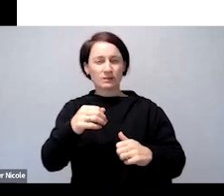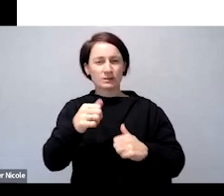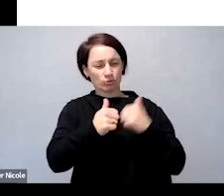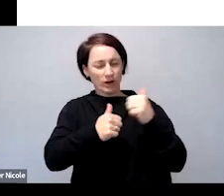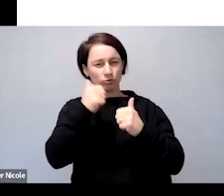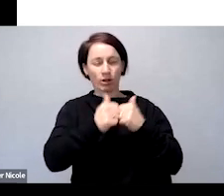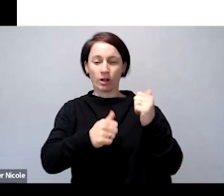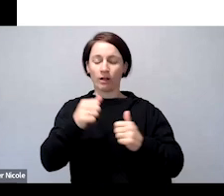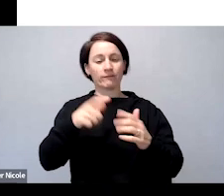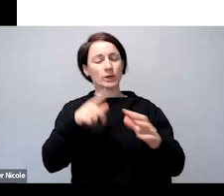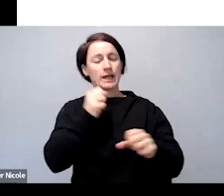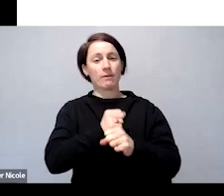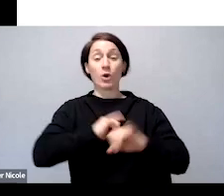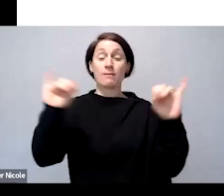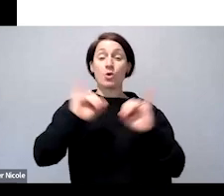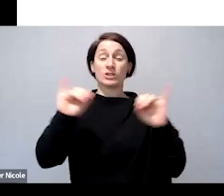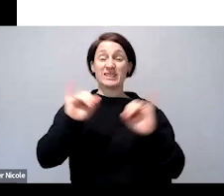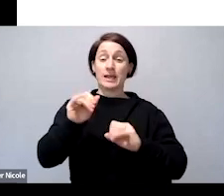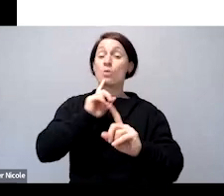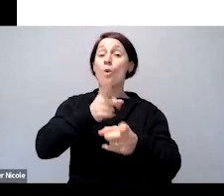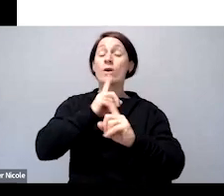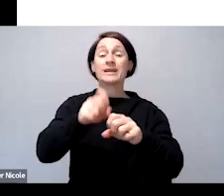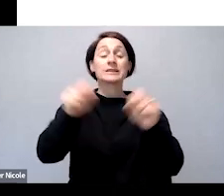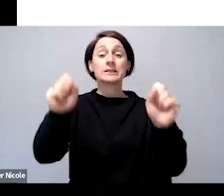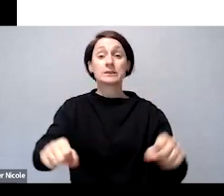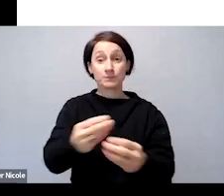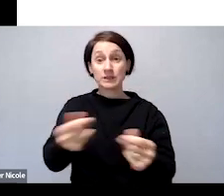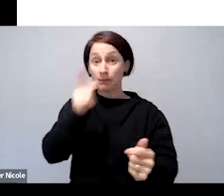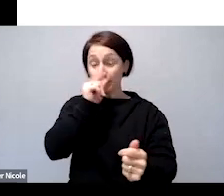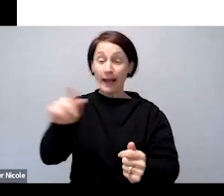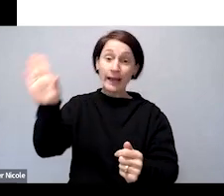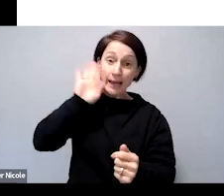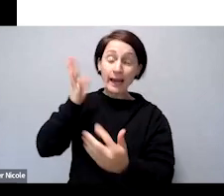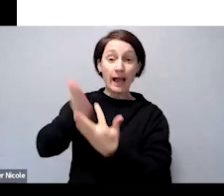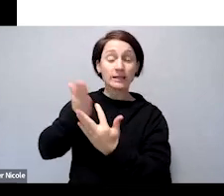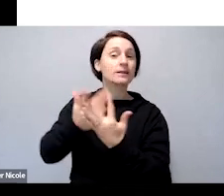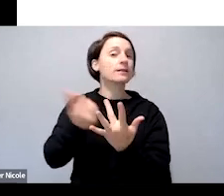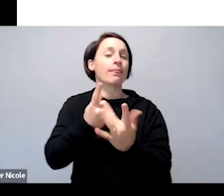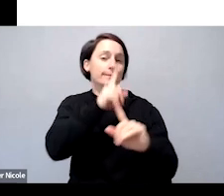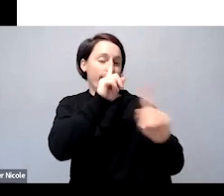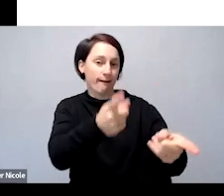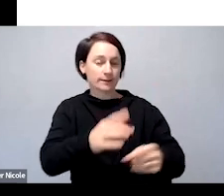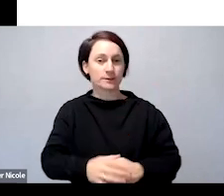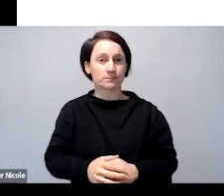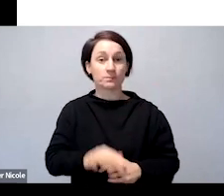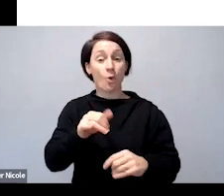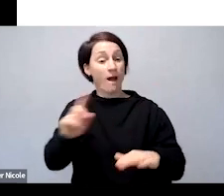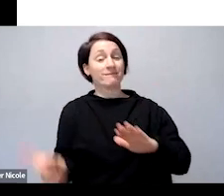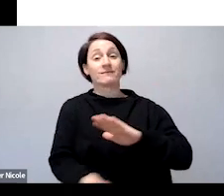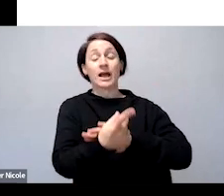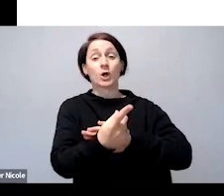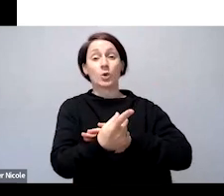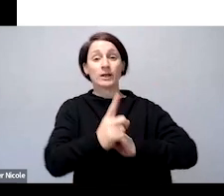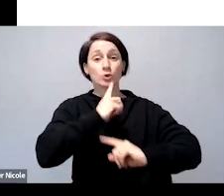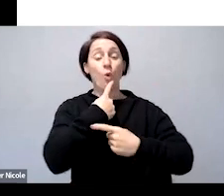emergency warning systems that some people can access and other people cannot. It's things like evacuation orders